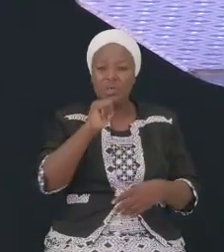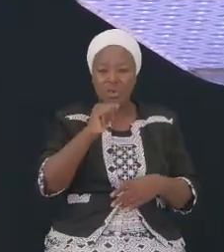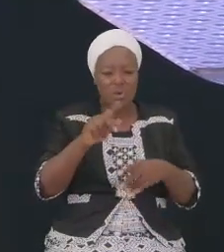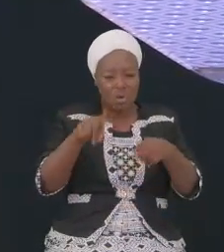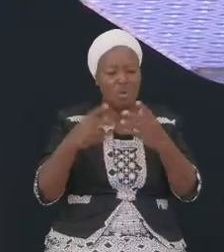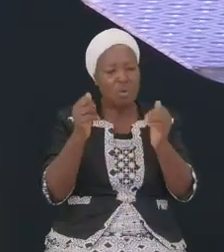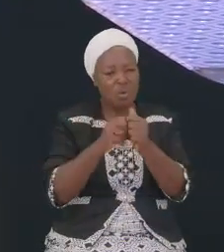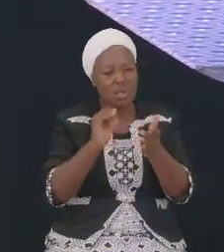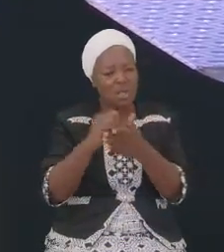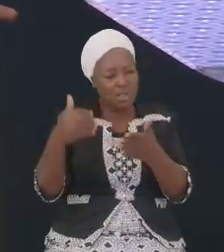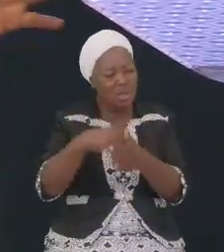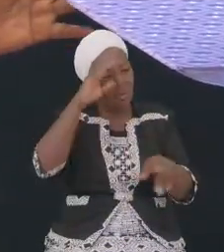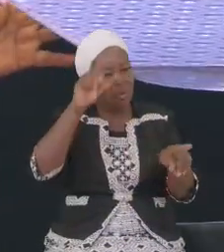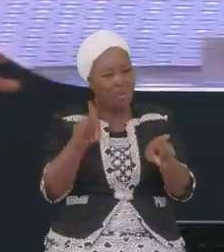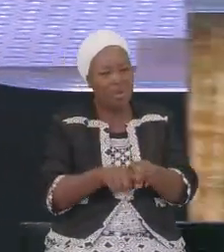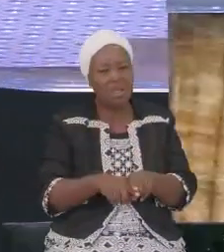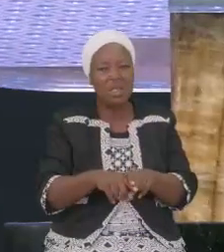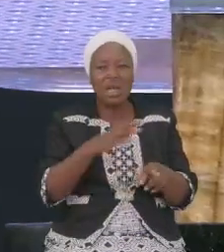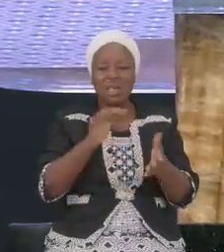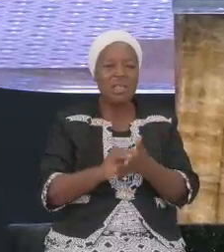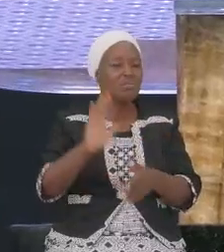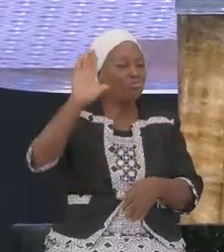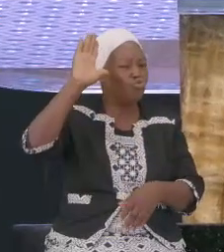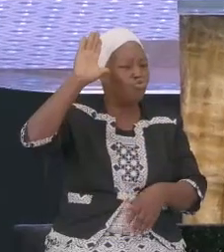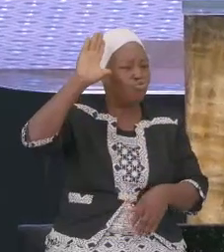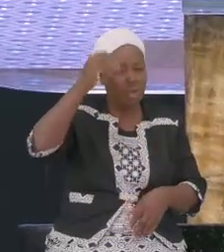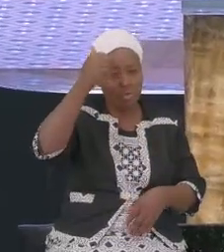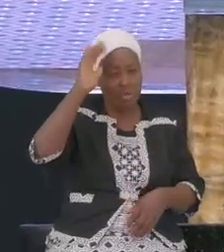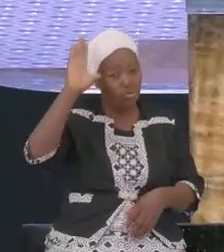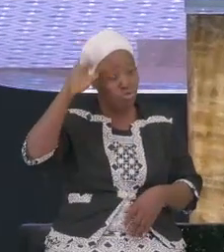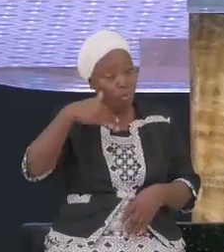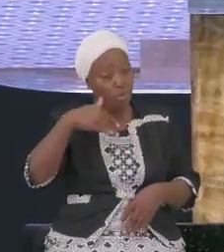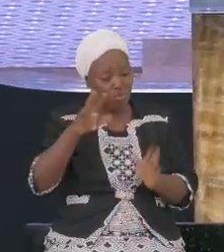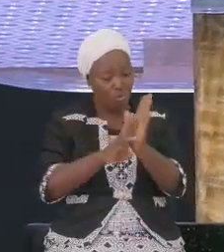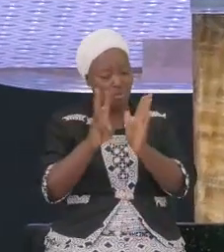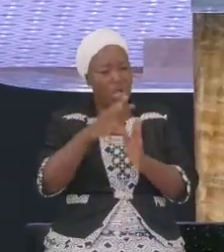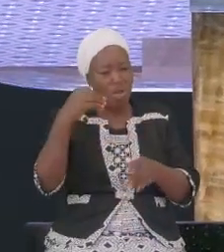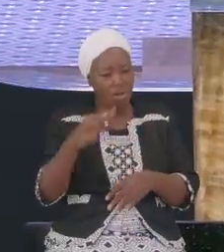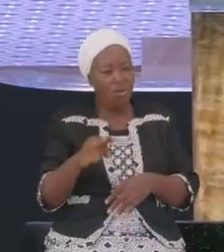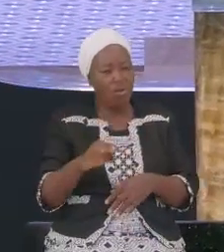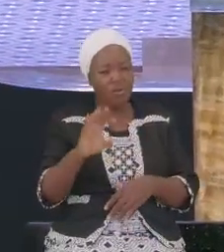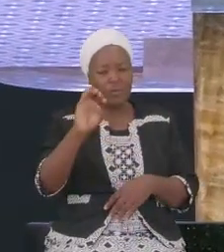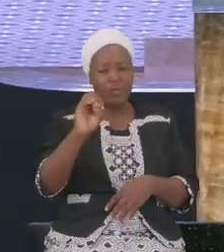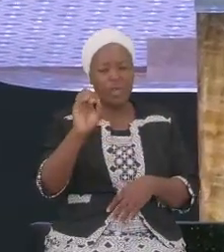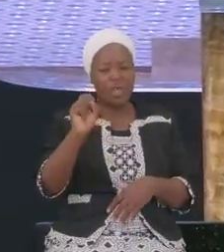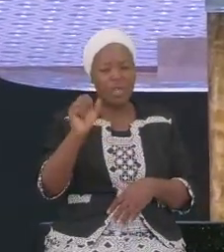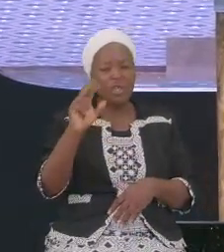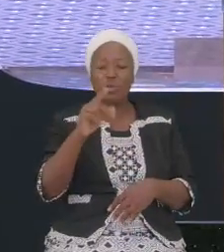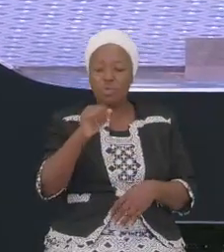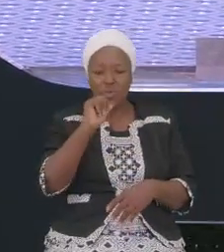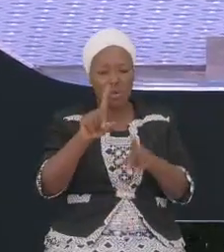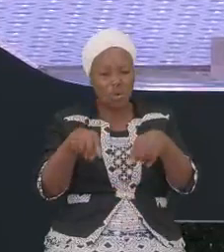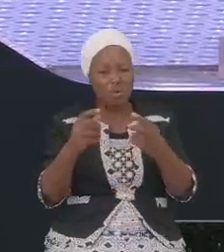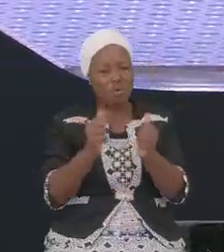new covenant. And the stubborn will of Esau does not go along with